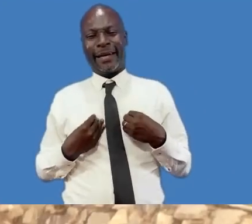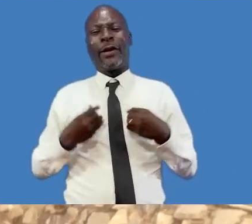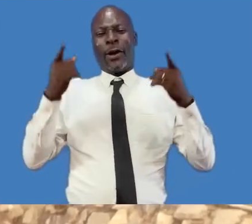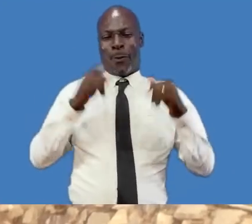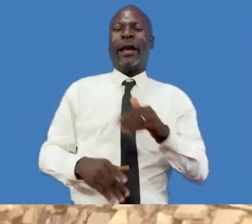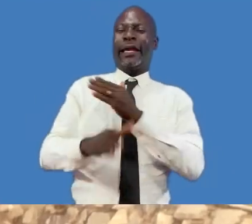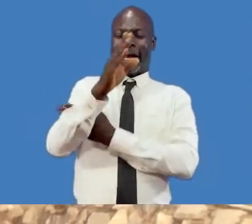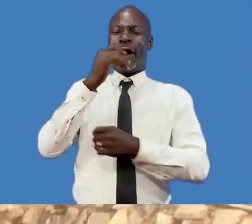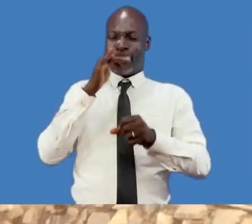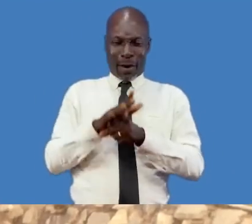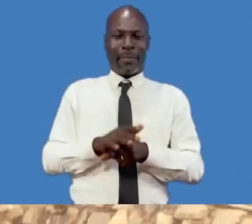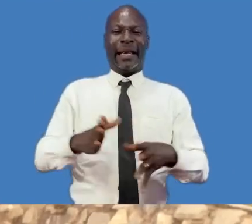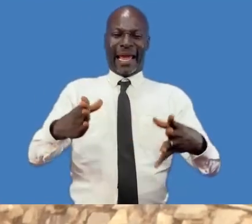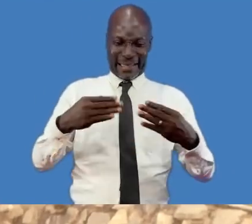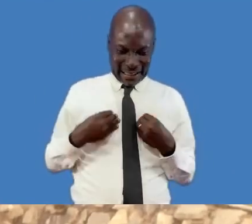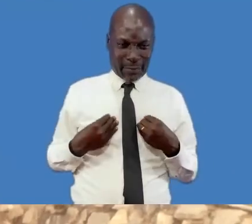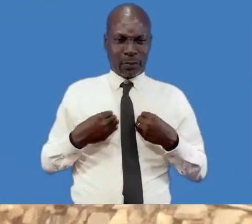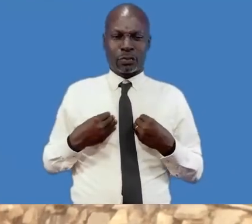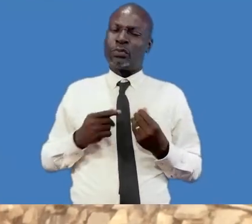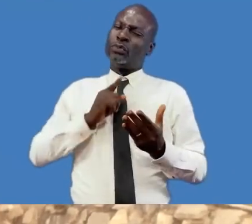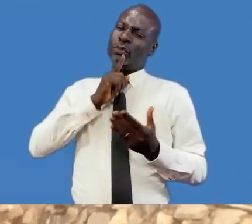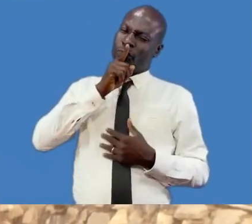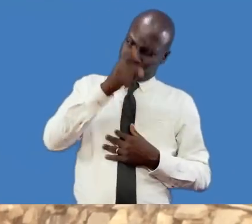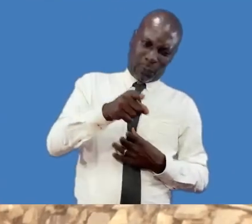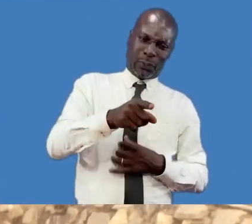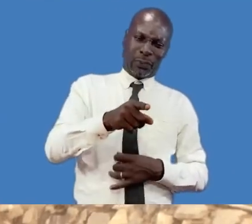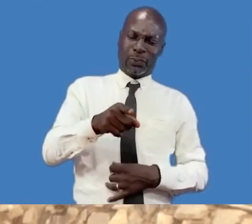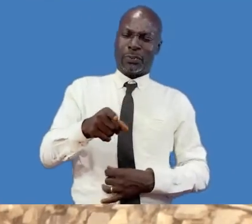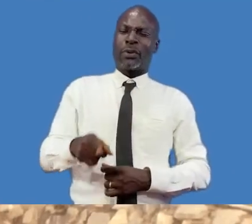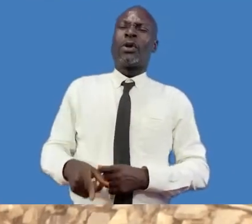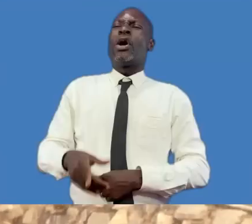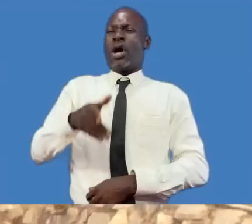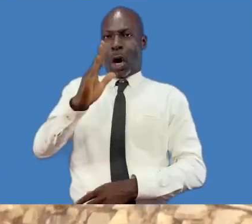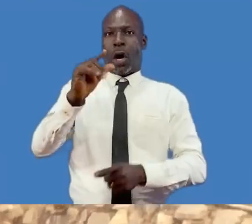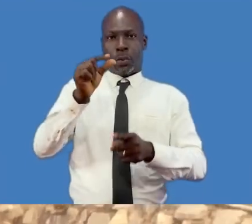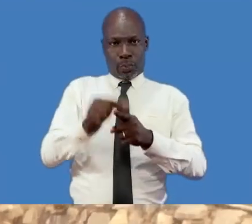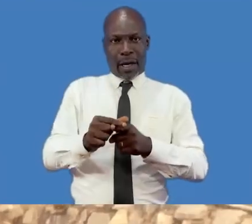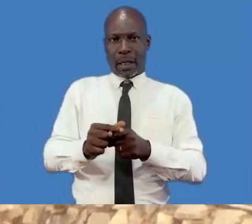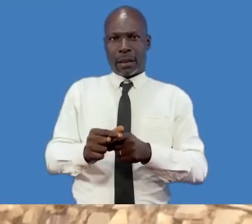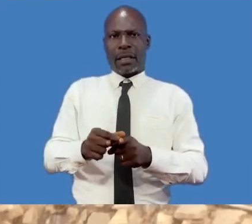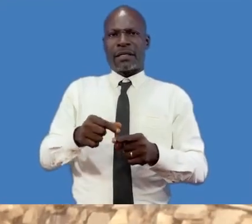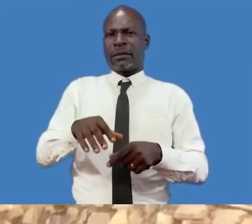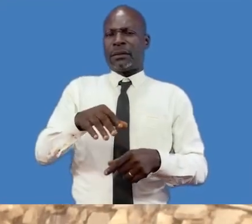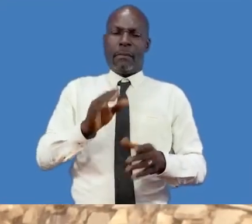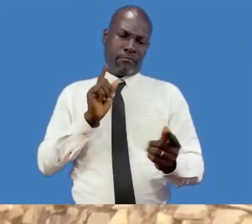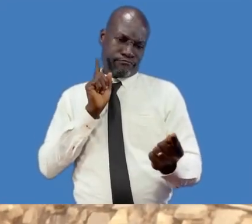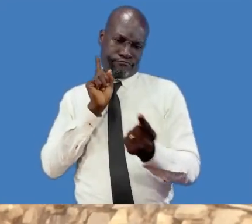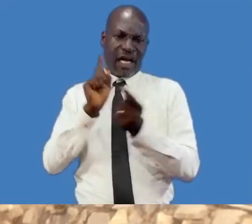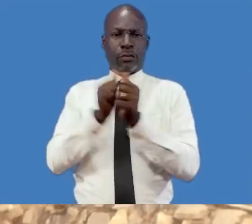echo. Claim them genuinely. Onyankopon, asama wakano. For gidie ekwohia